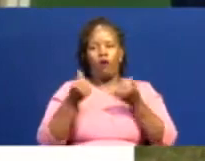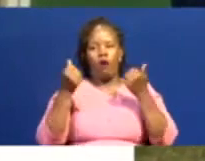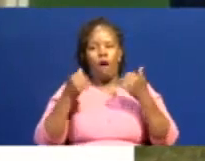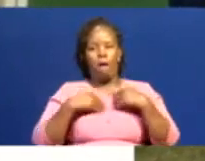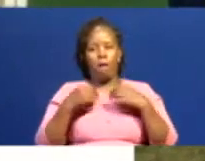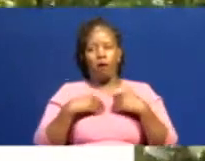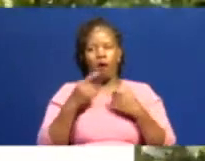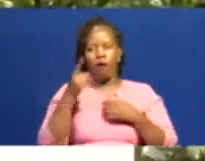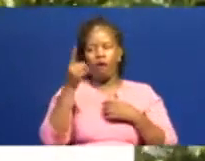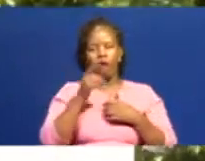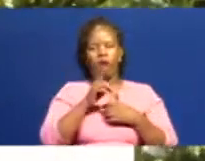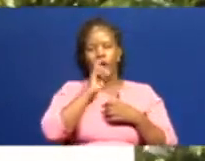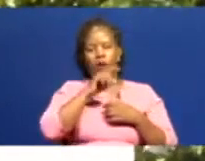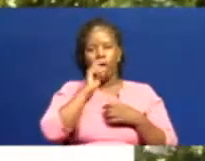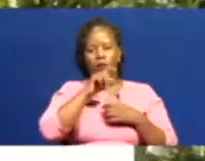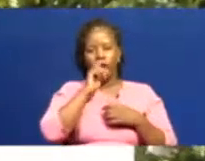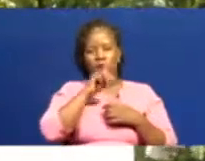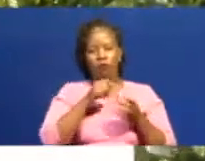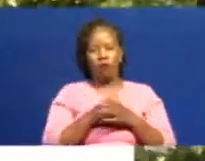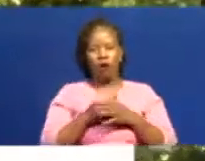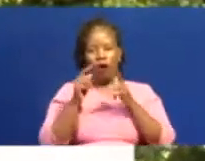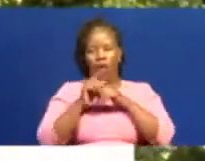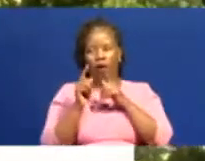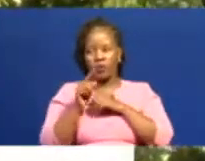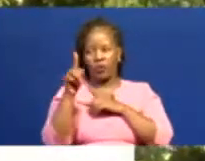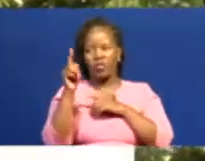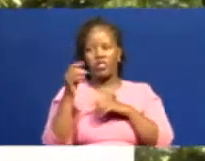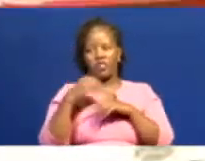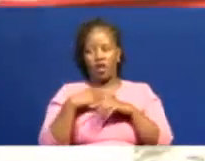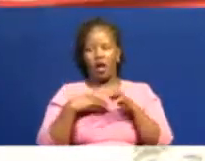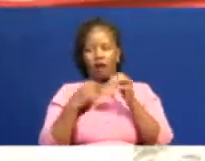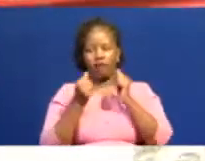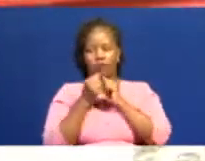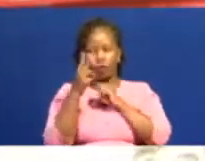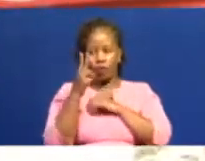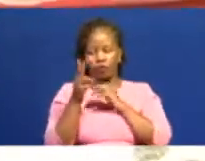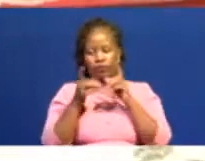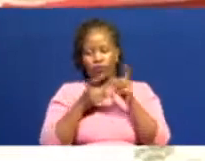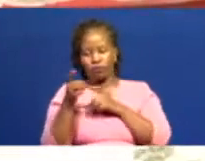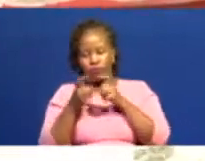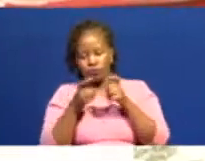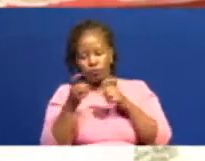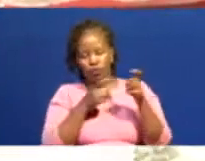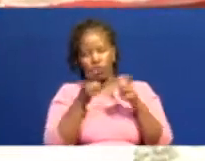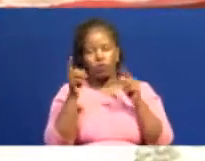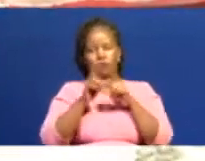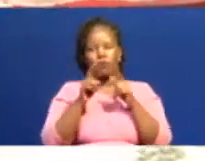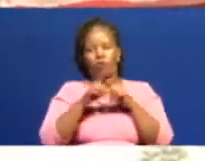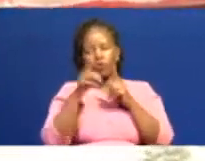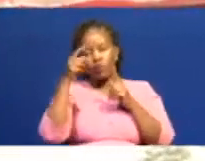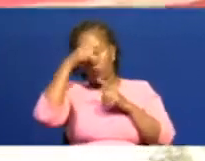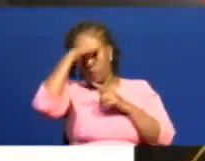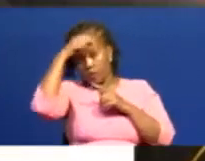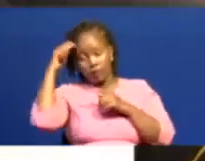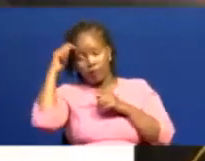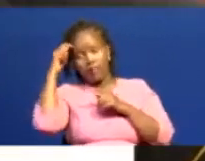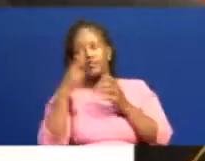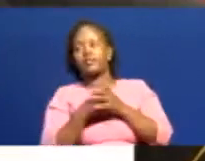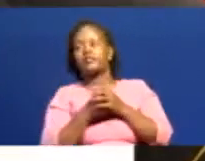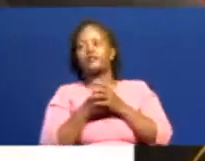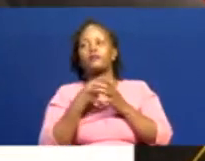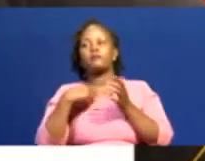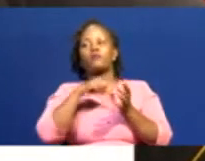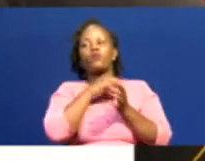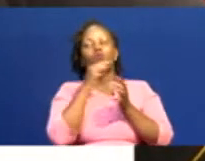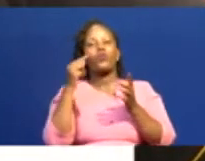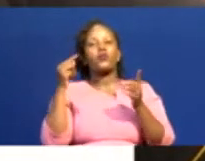chicken brooder. The brooder is equipped with a 12-volt controller integrated with humidity and temperature sensors. We also worked on